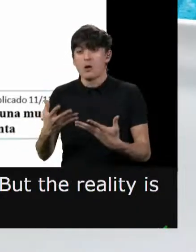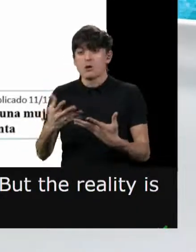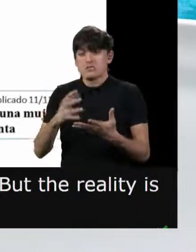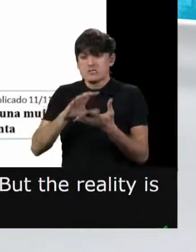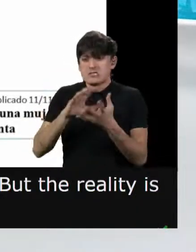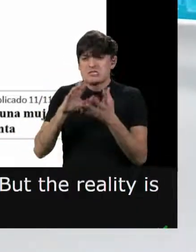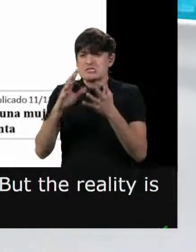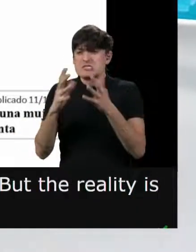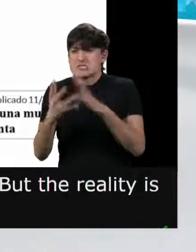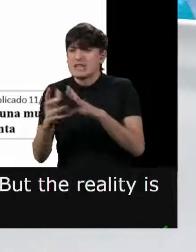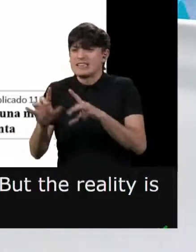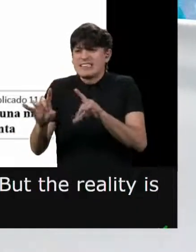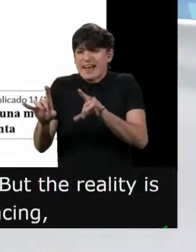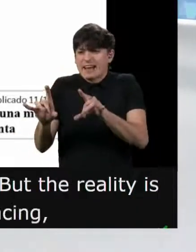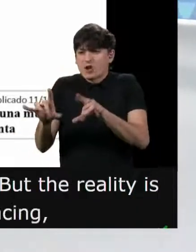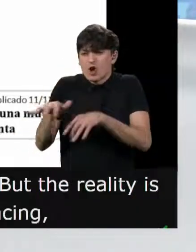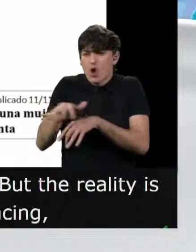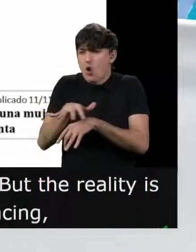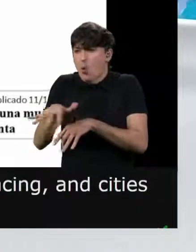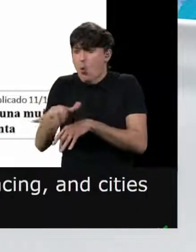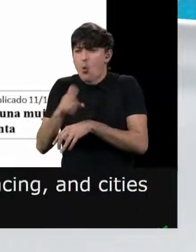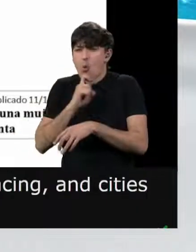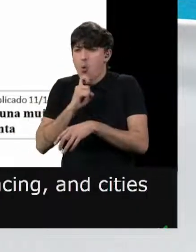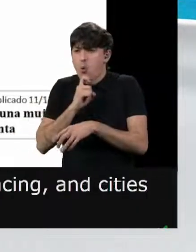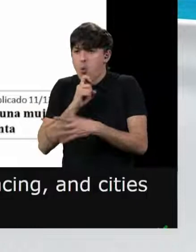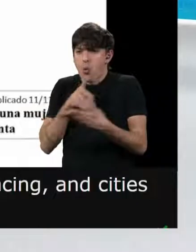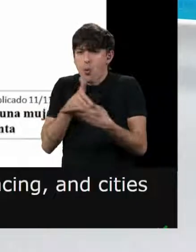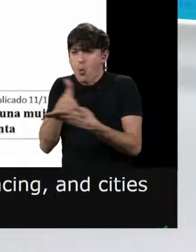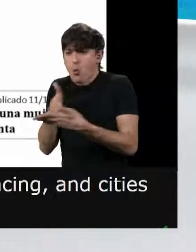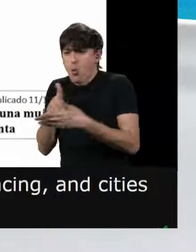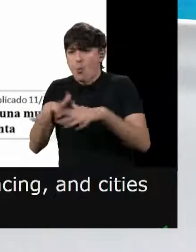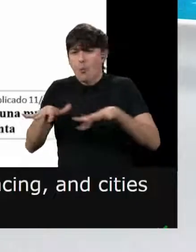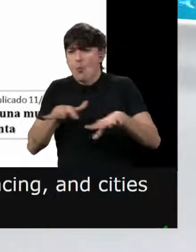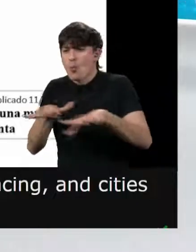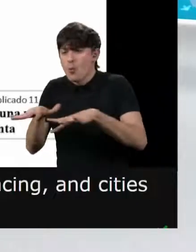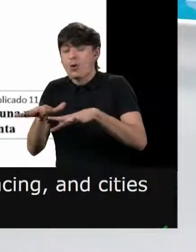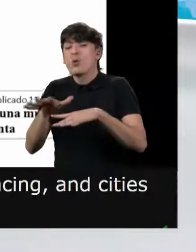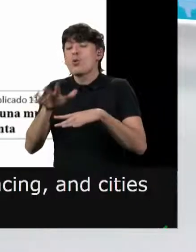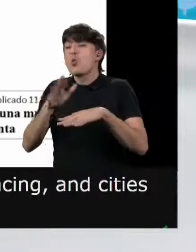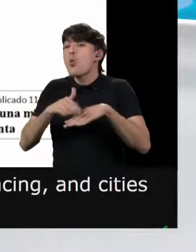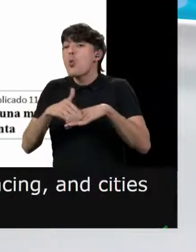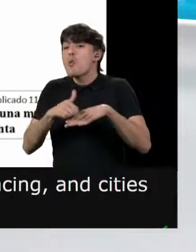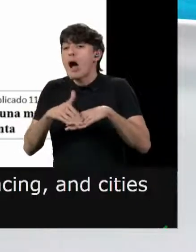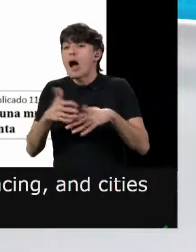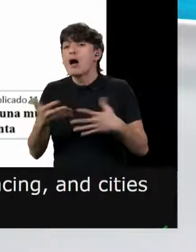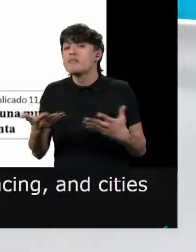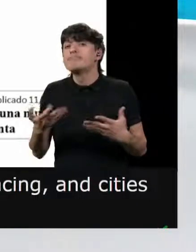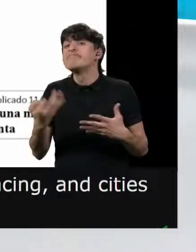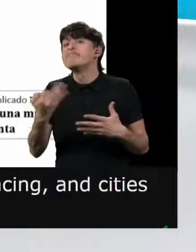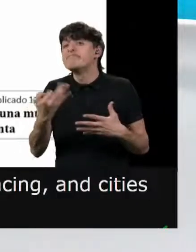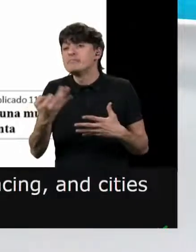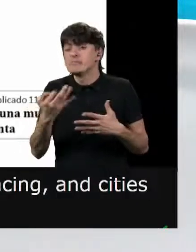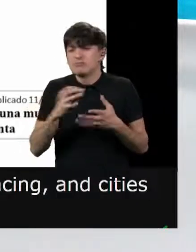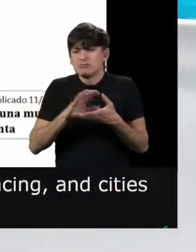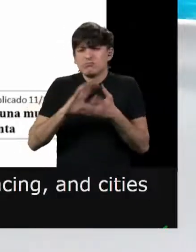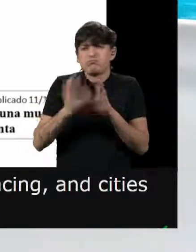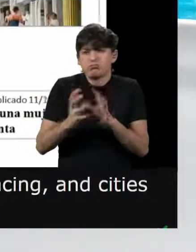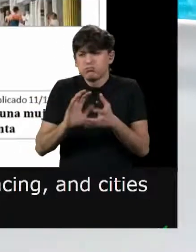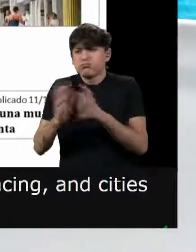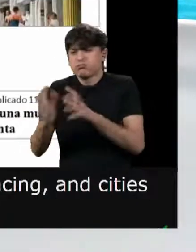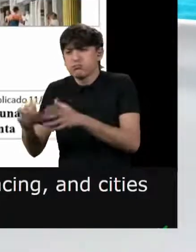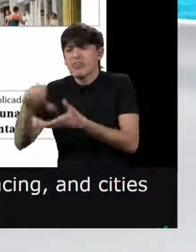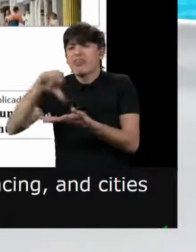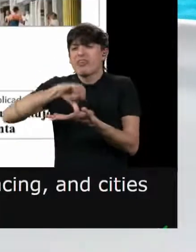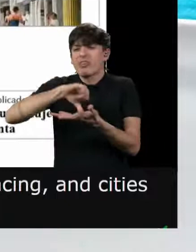are territorios becoming complicados very para la complicated areas movilidad for debido mobility, principalmente a los mainly cambios due que se están produciendo en los to